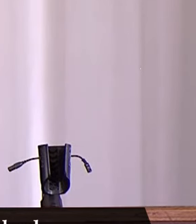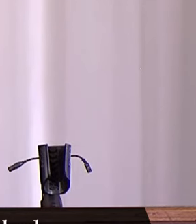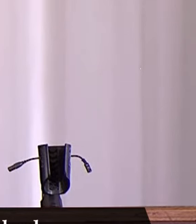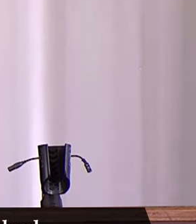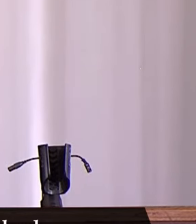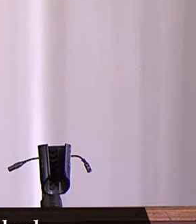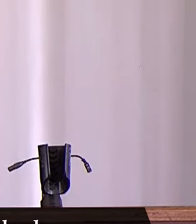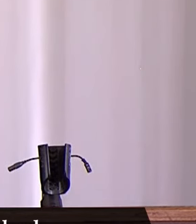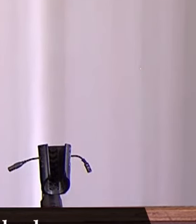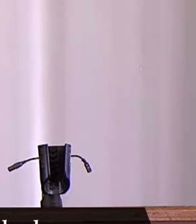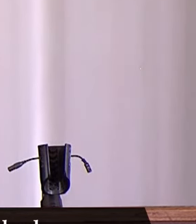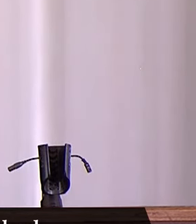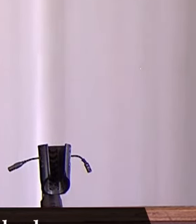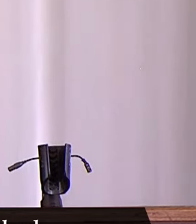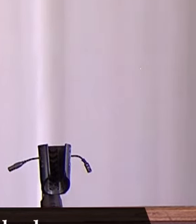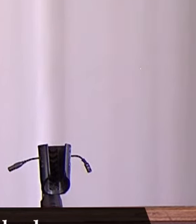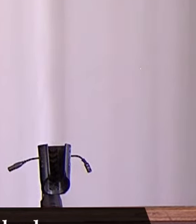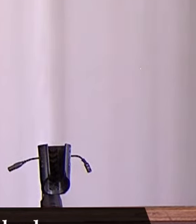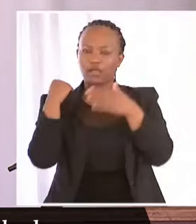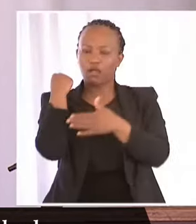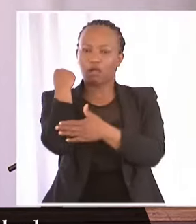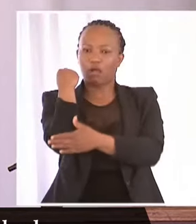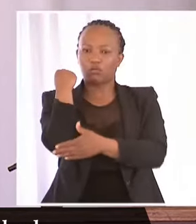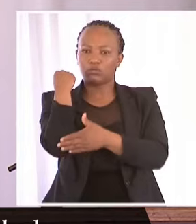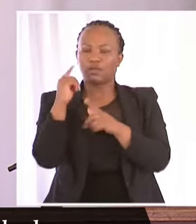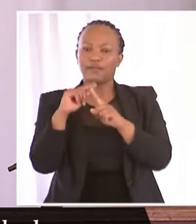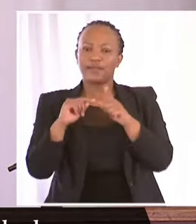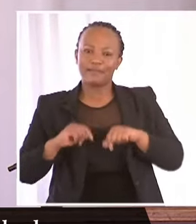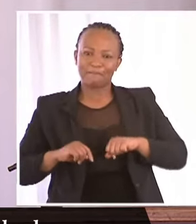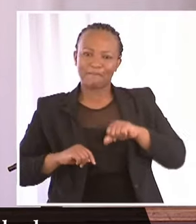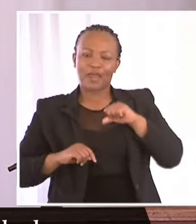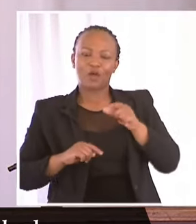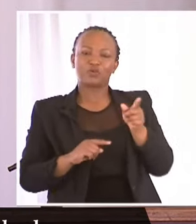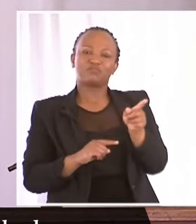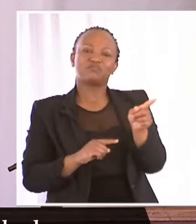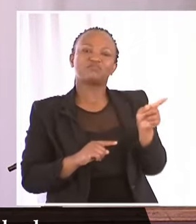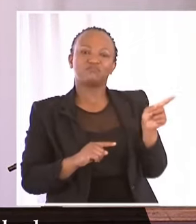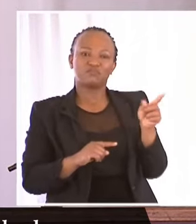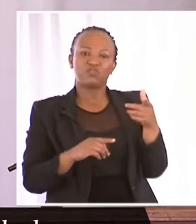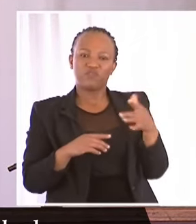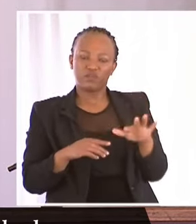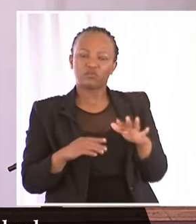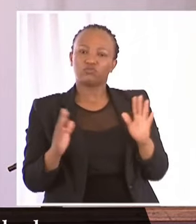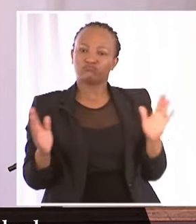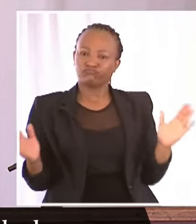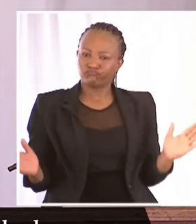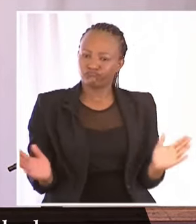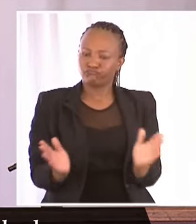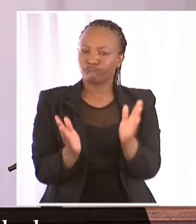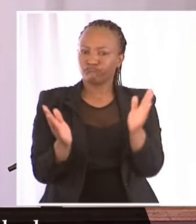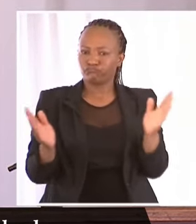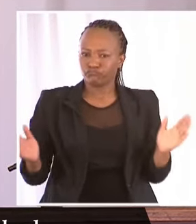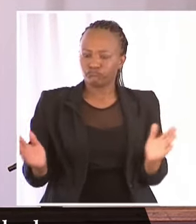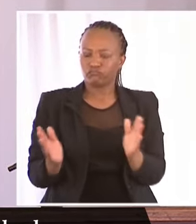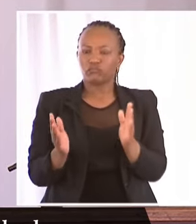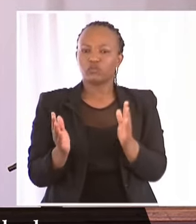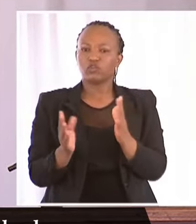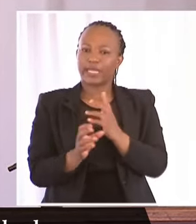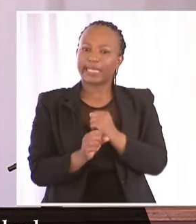smiles of a nation proud of you that you helped nurture and